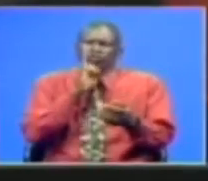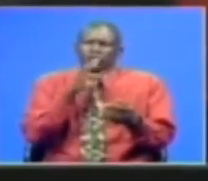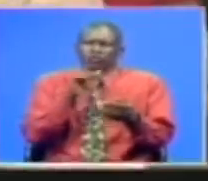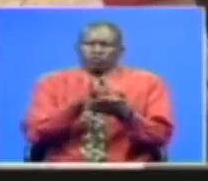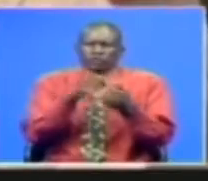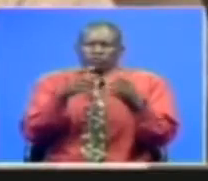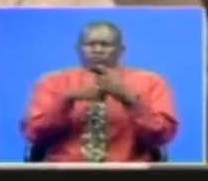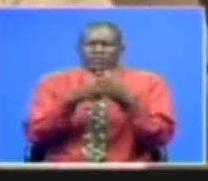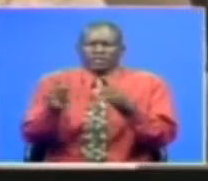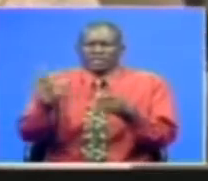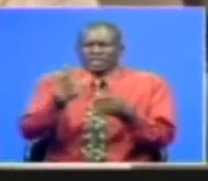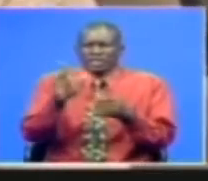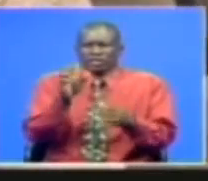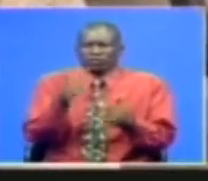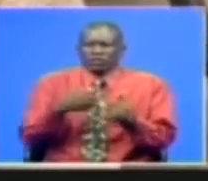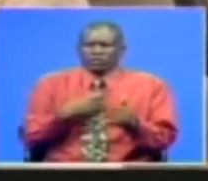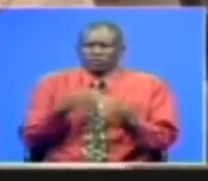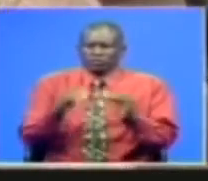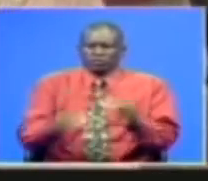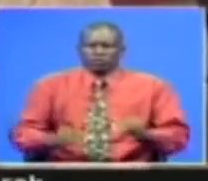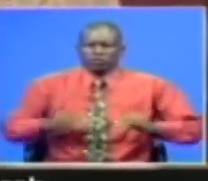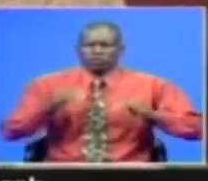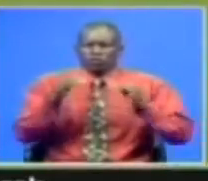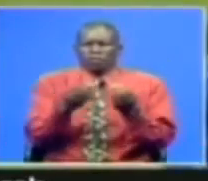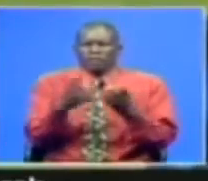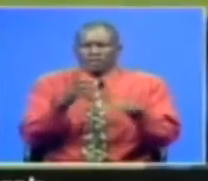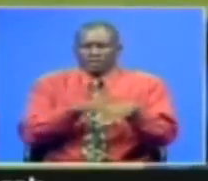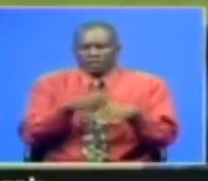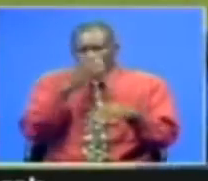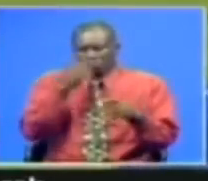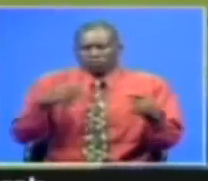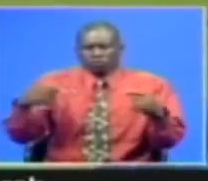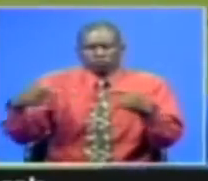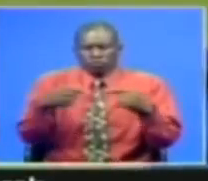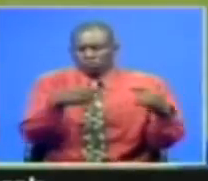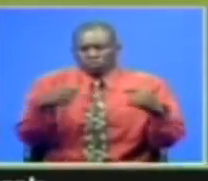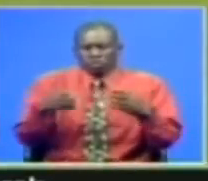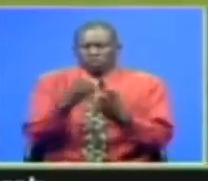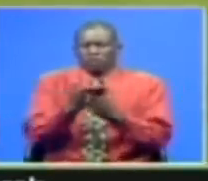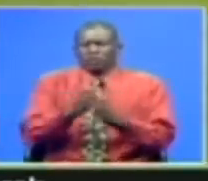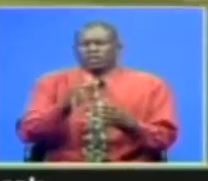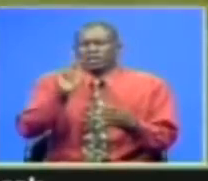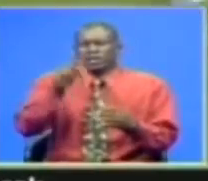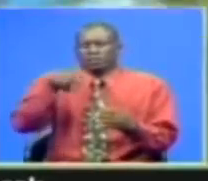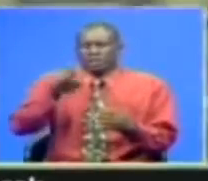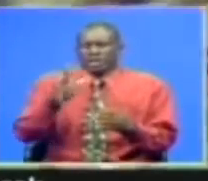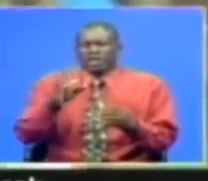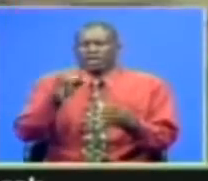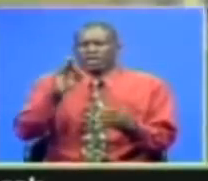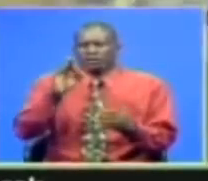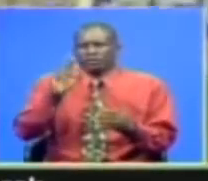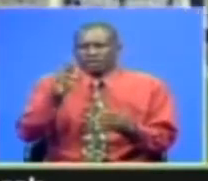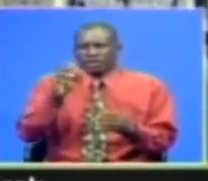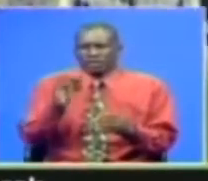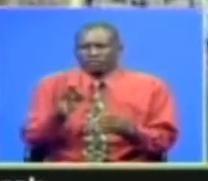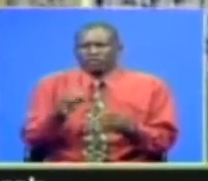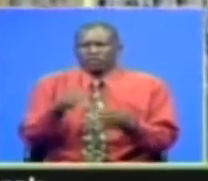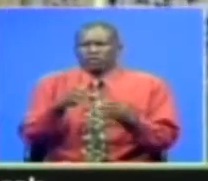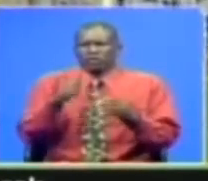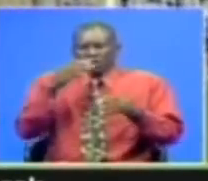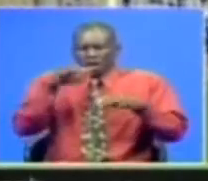league that has been postponed several times due to a row between KPL and the Football Kenya Federation over the composition and structure of the